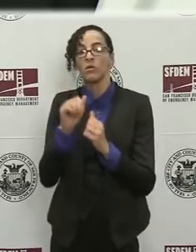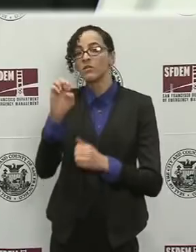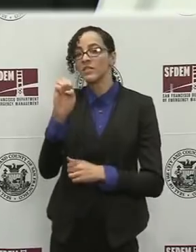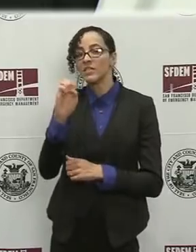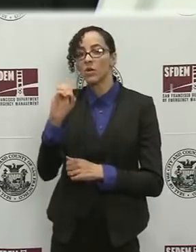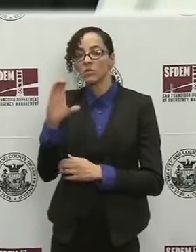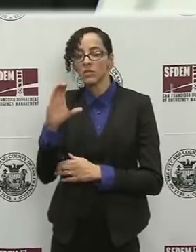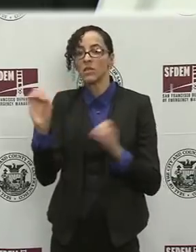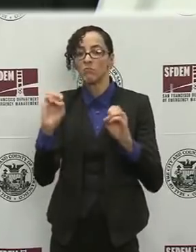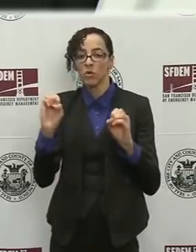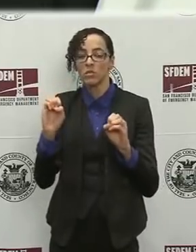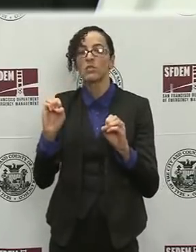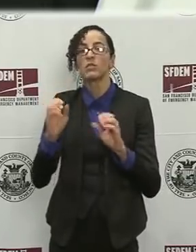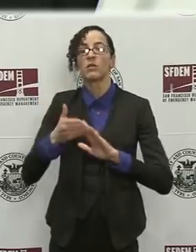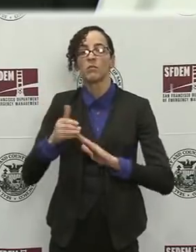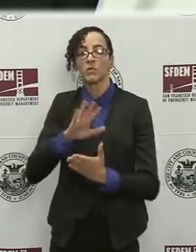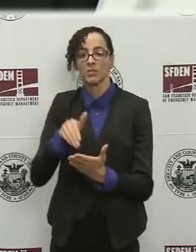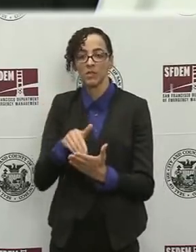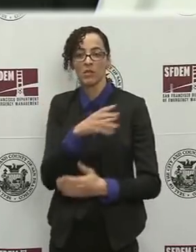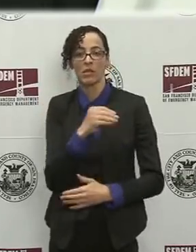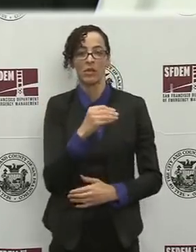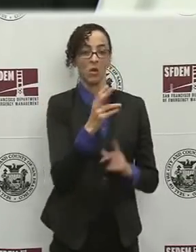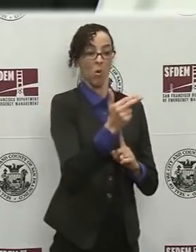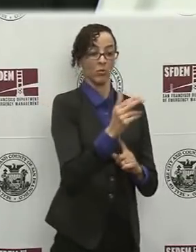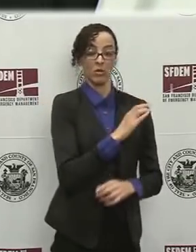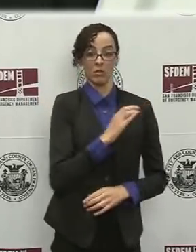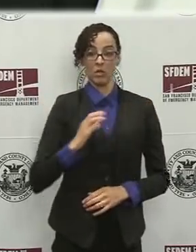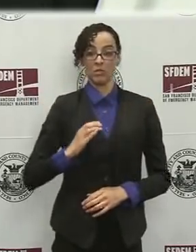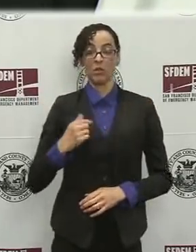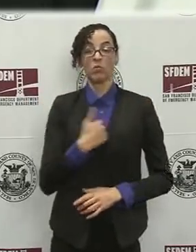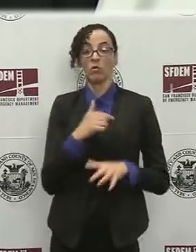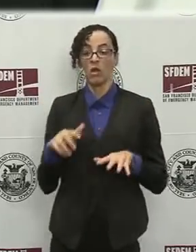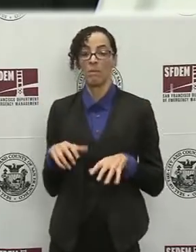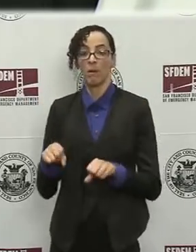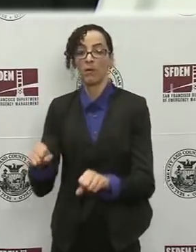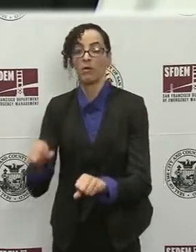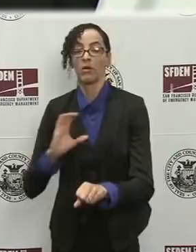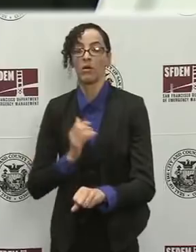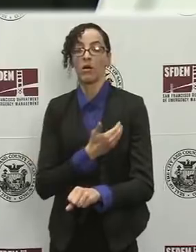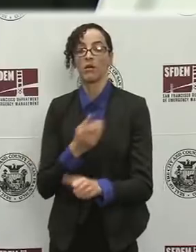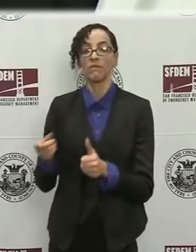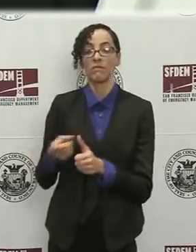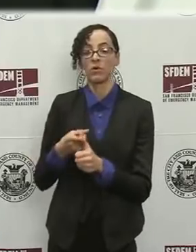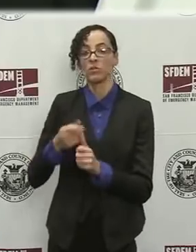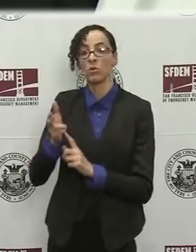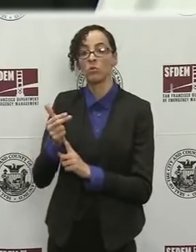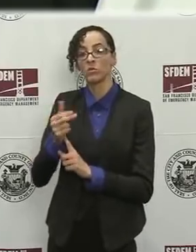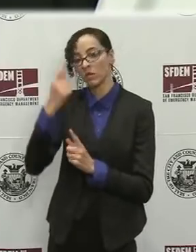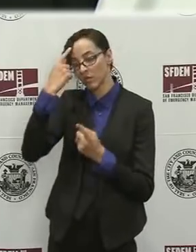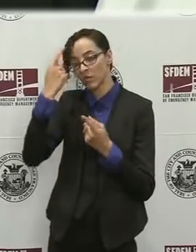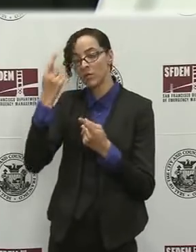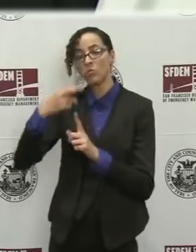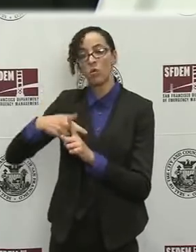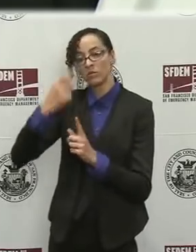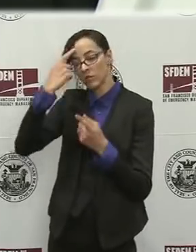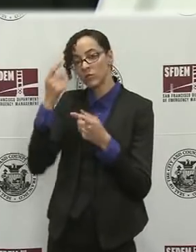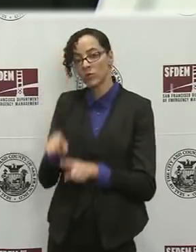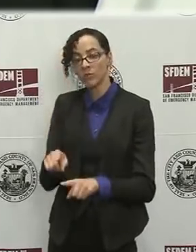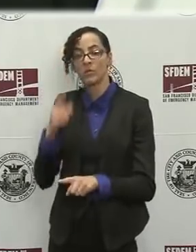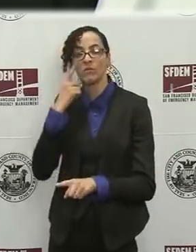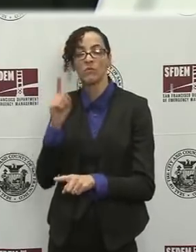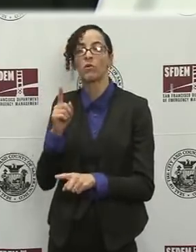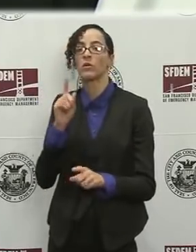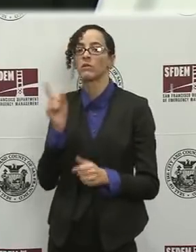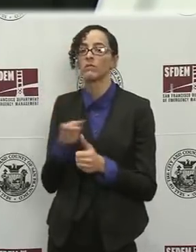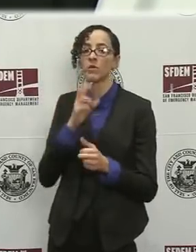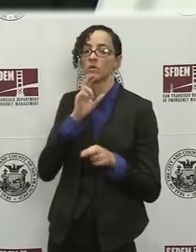Council, we've secured our first hotel lease agreement to provide rooms for our frontline workers, with more rooms